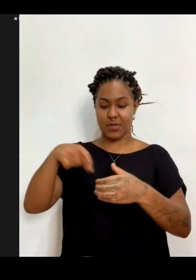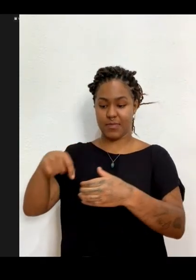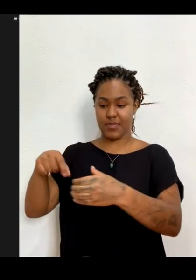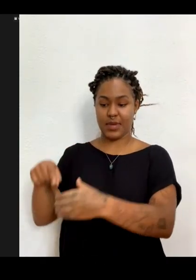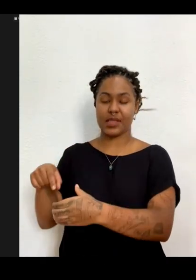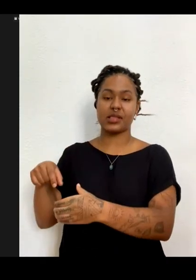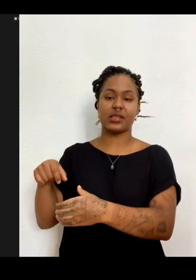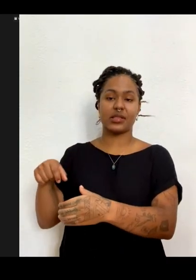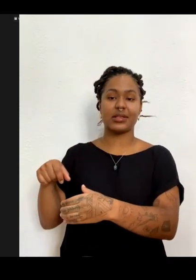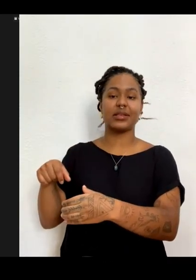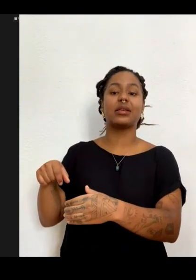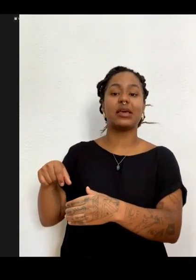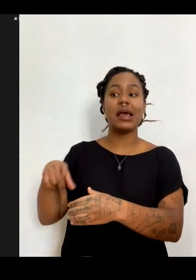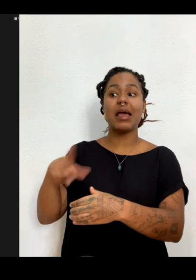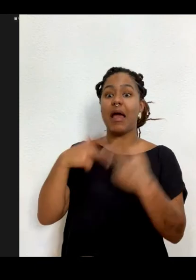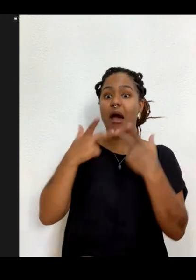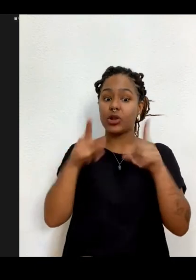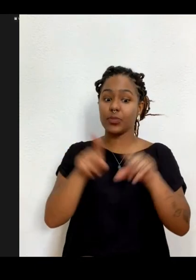um